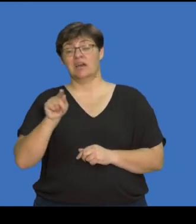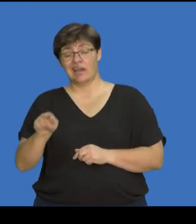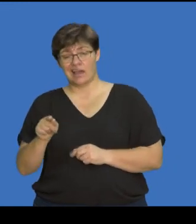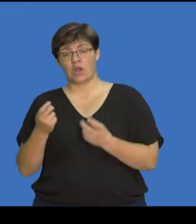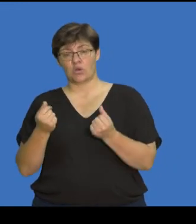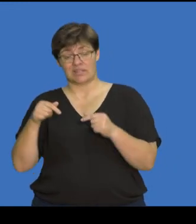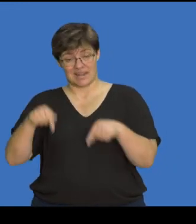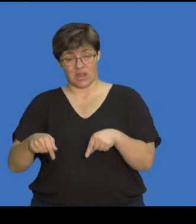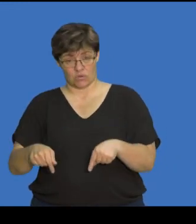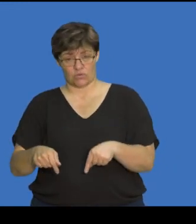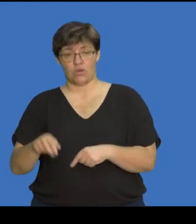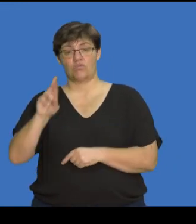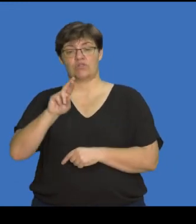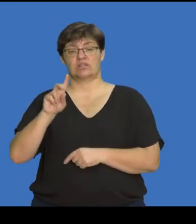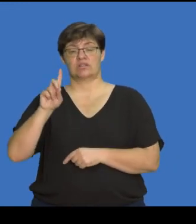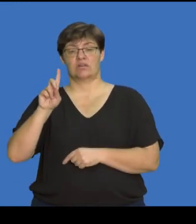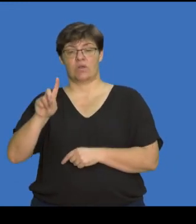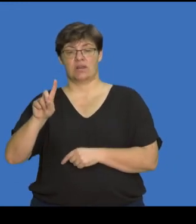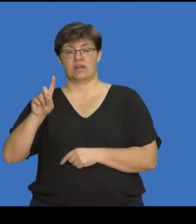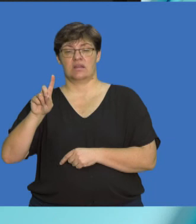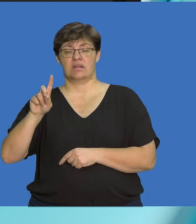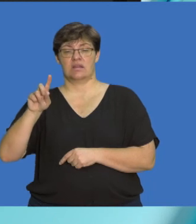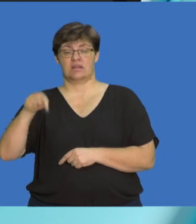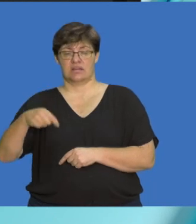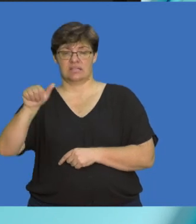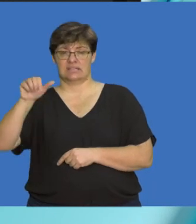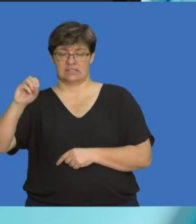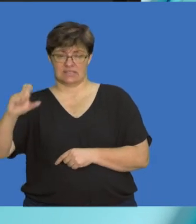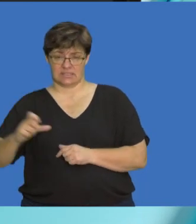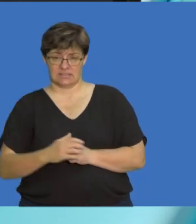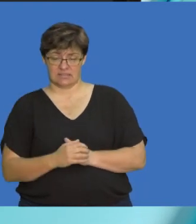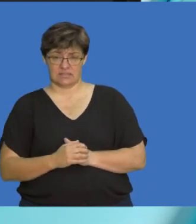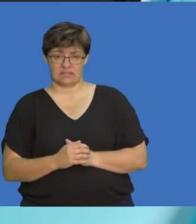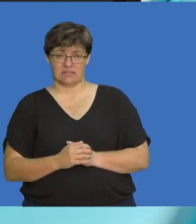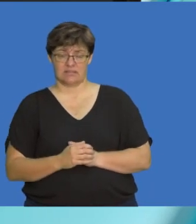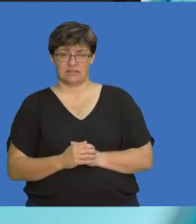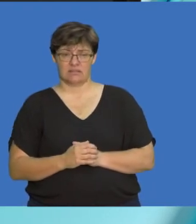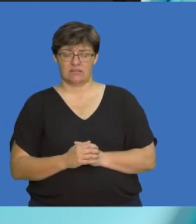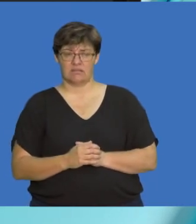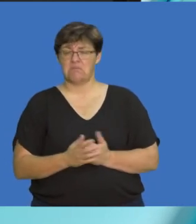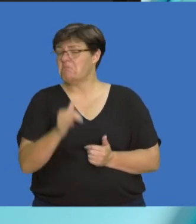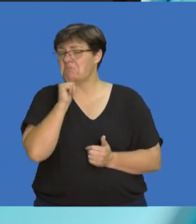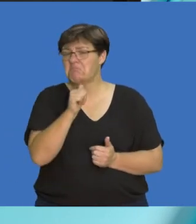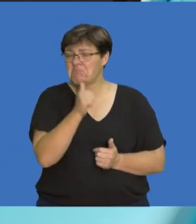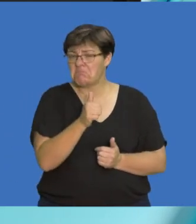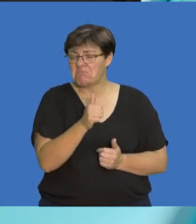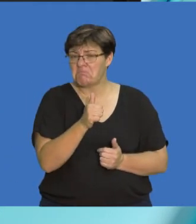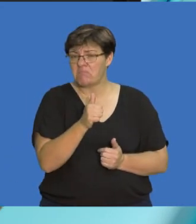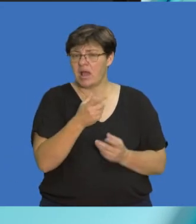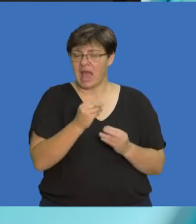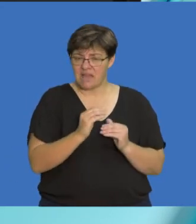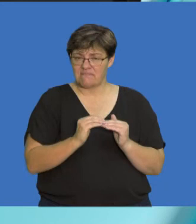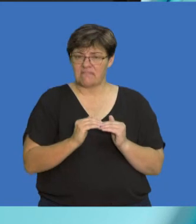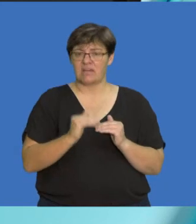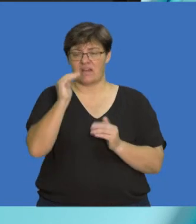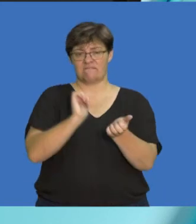now is 1 Rand and 60 cents. Now the question is, although there was an increase in your fixed